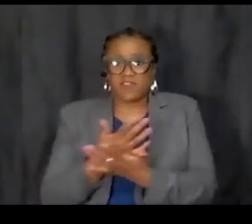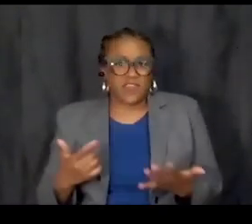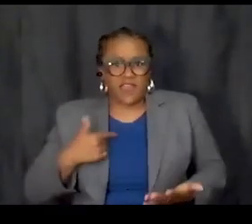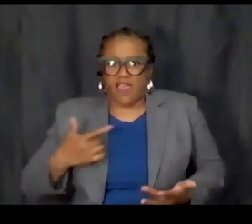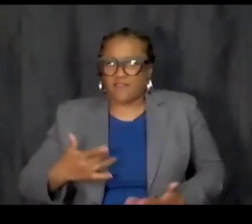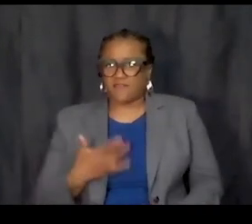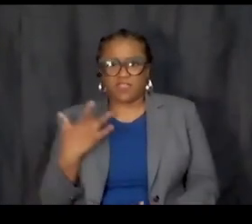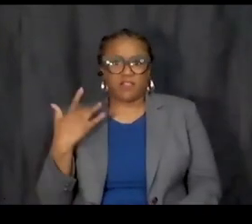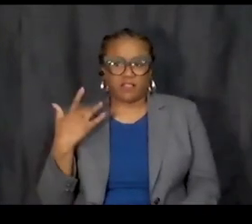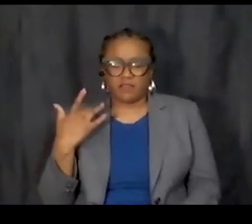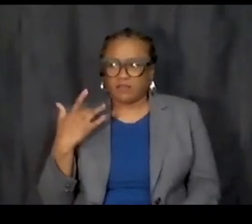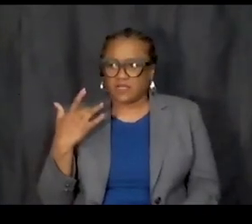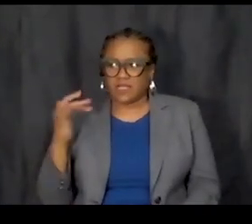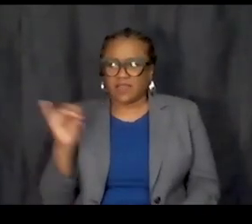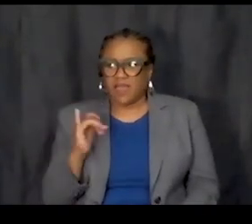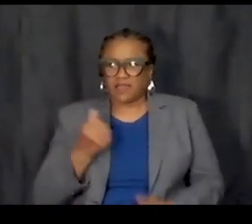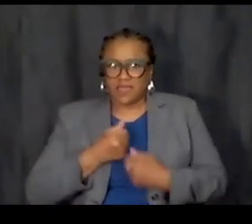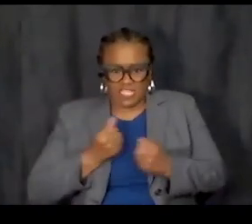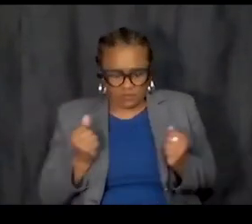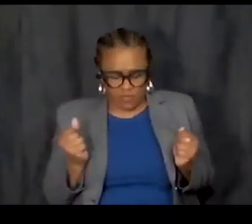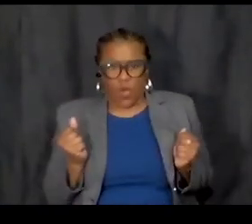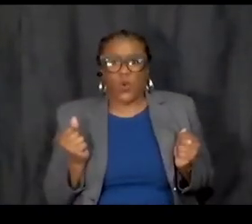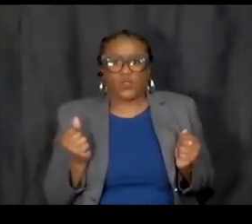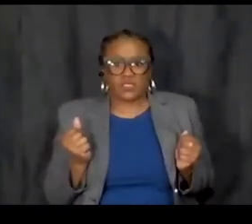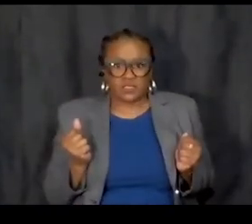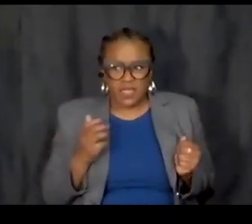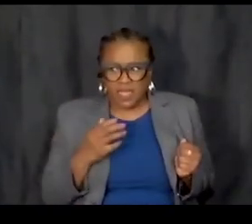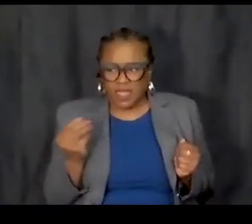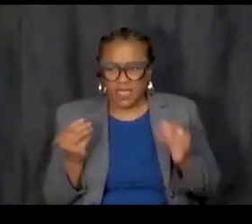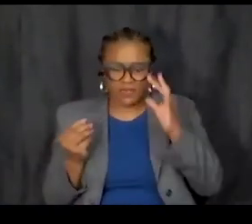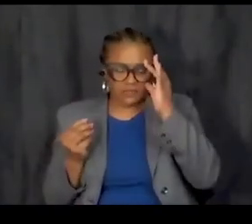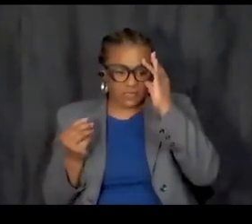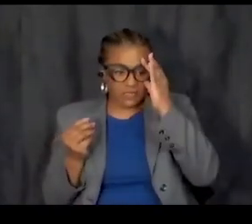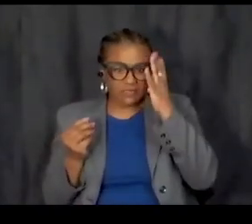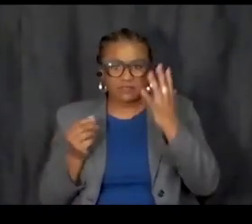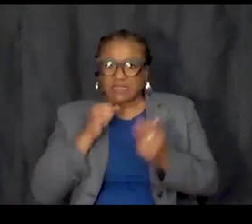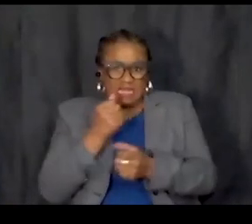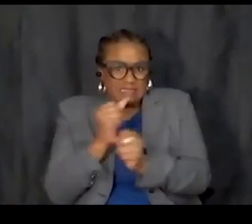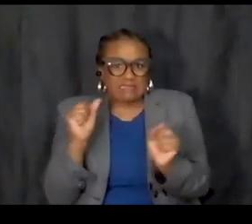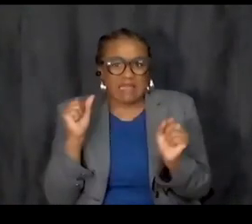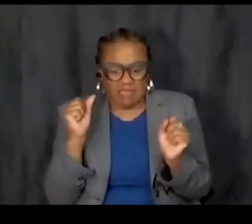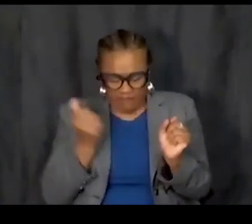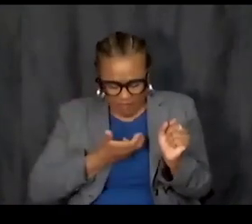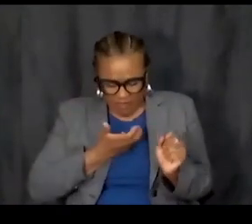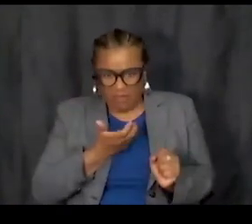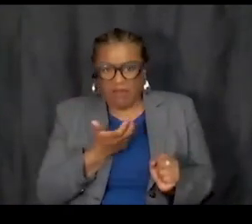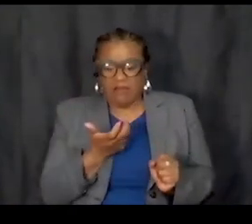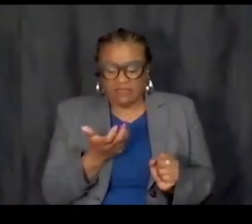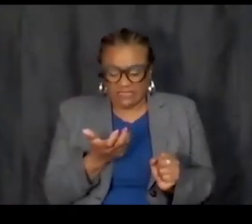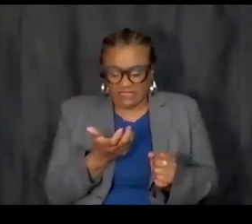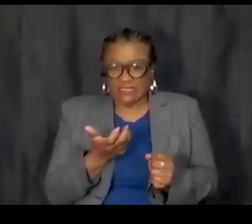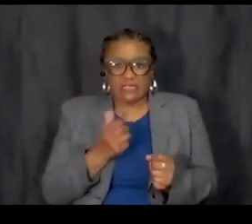outside of it, which is exposed and, you know, unsafe and